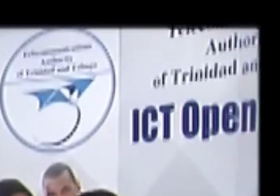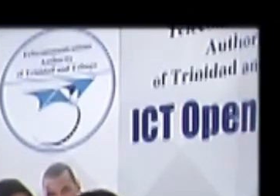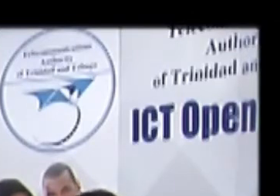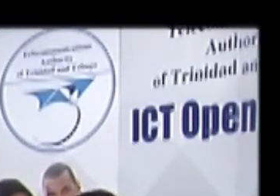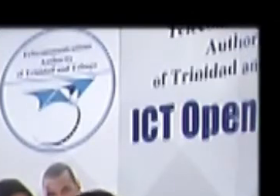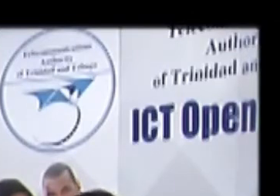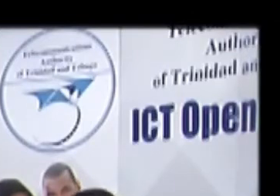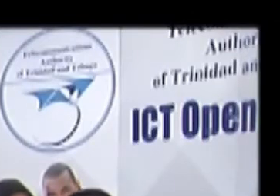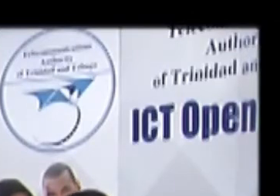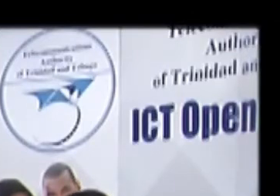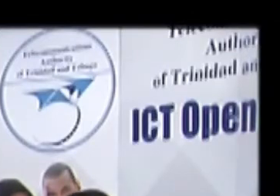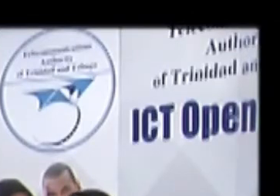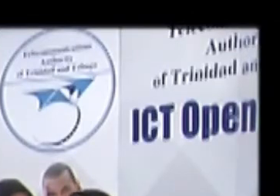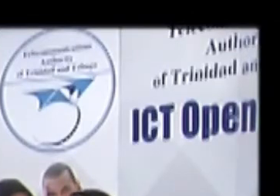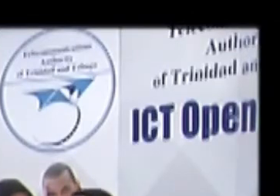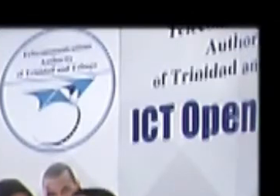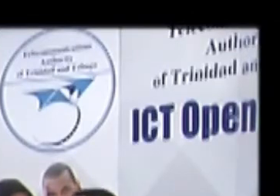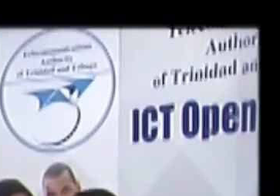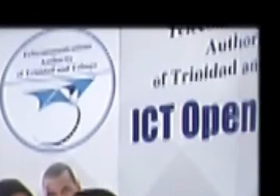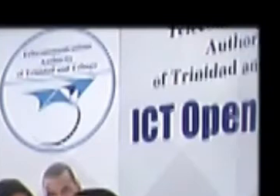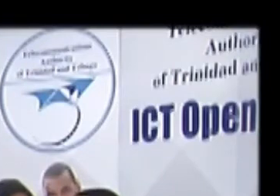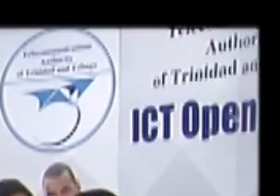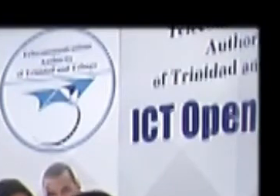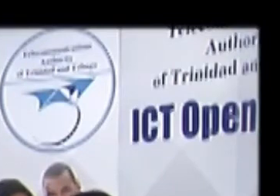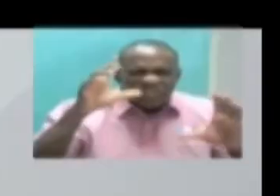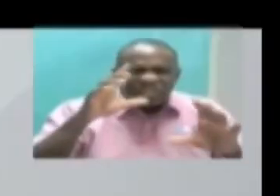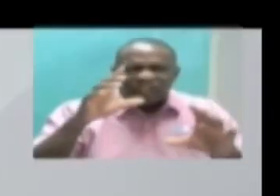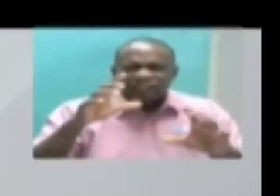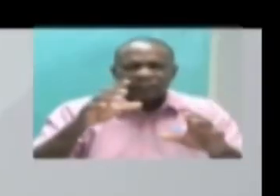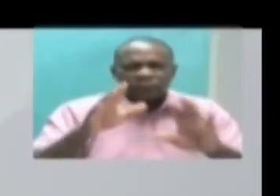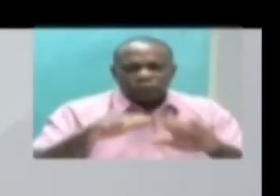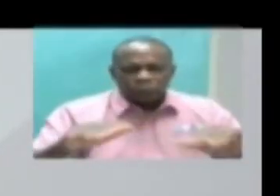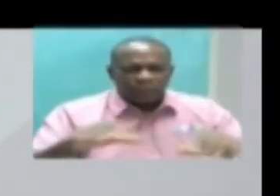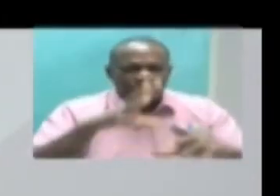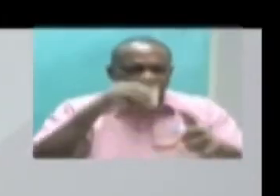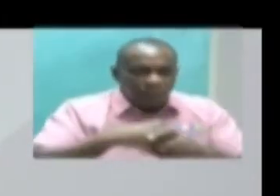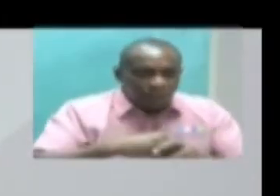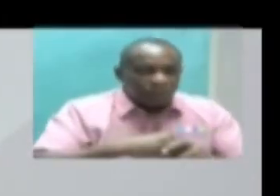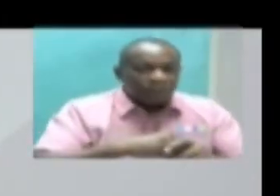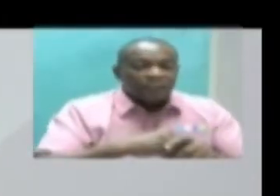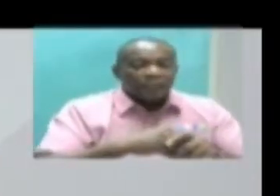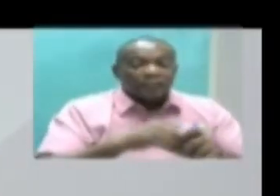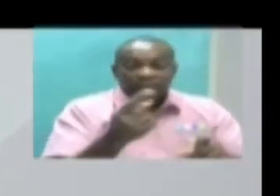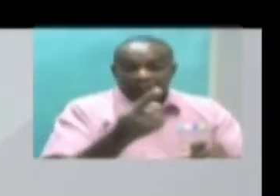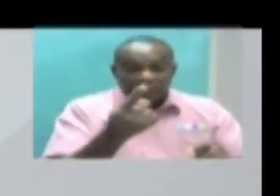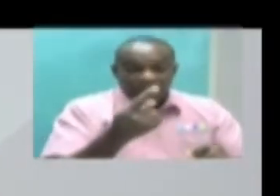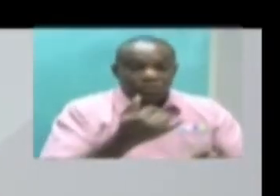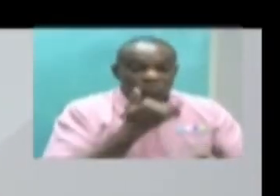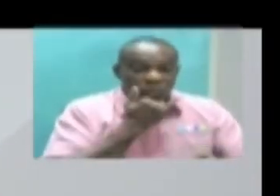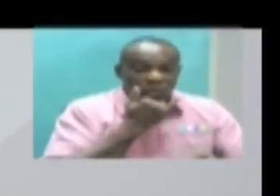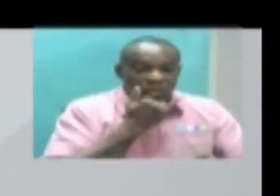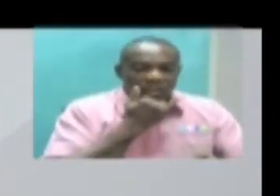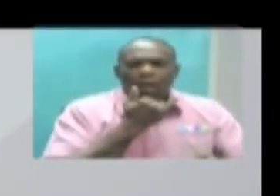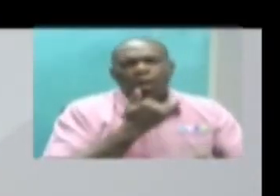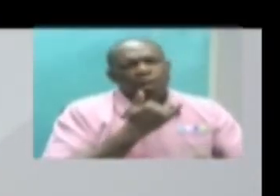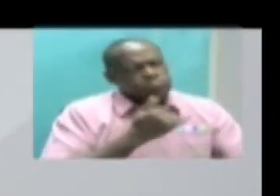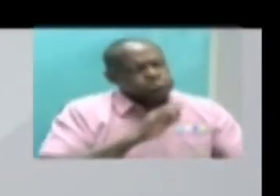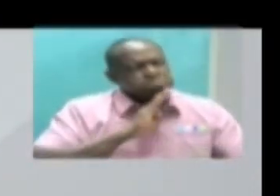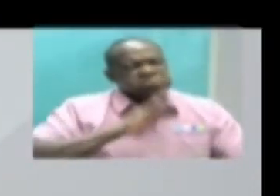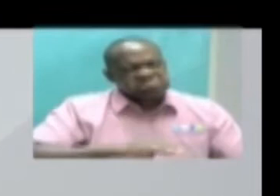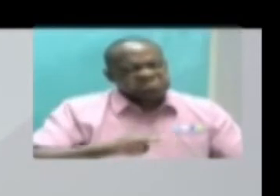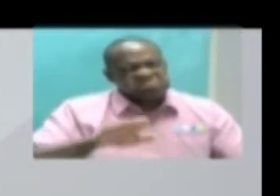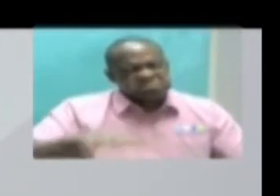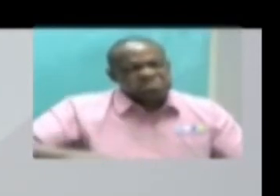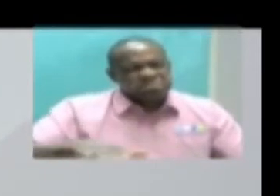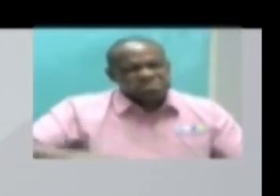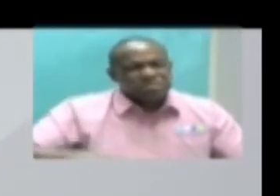not, it's not a bad, they no. may, even if you catch your child doing something that is wrong, it is, that does not mean